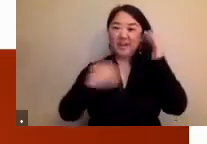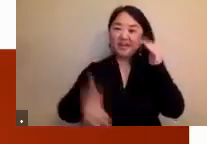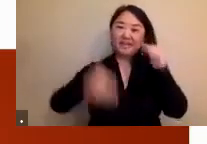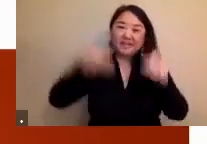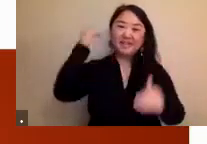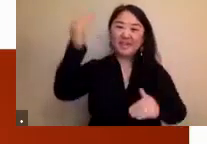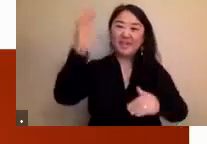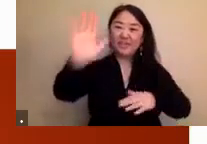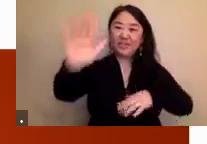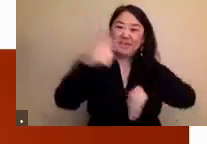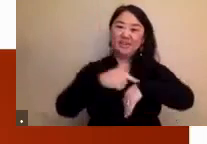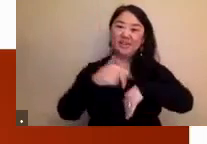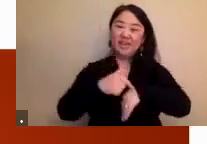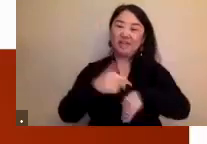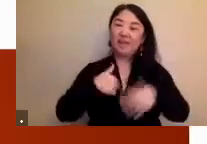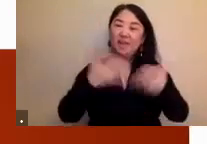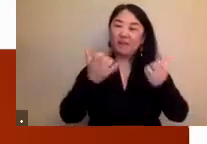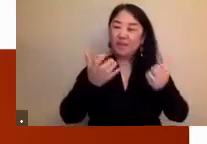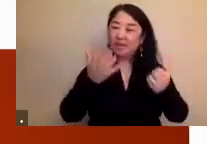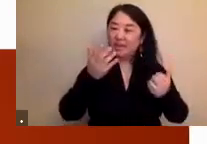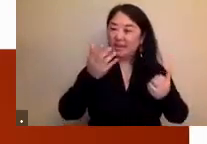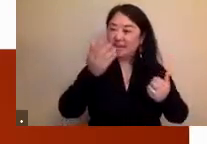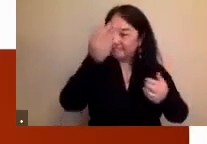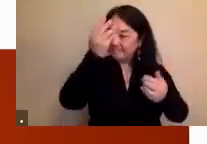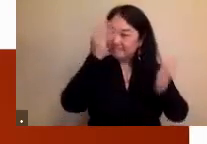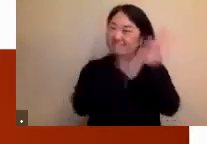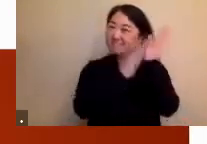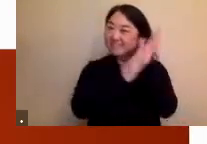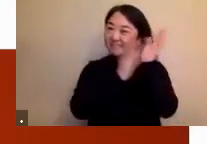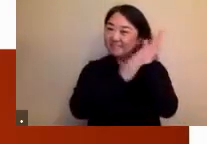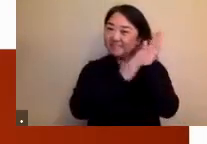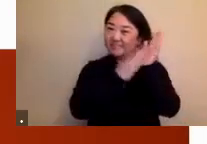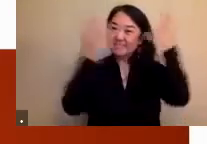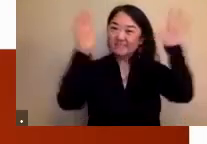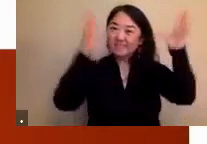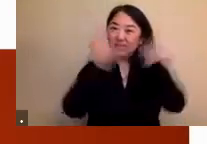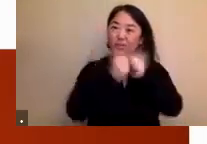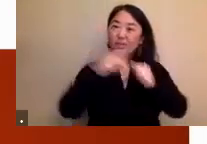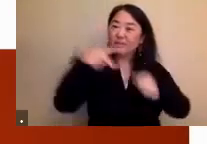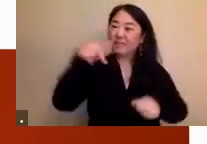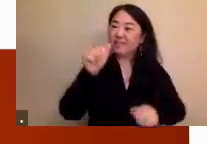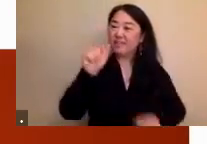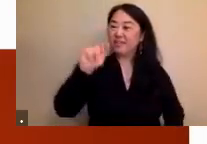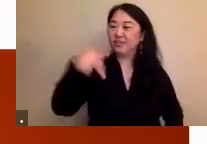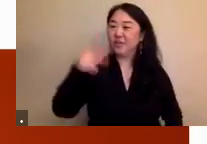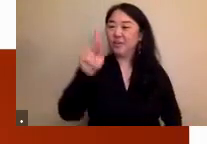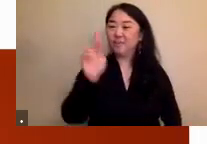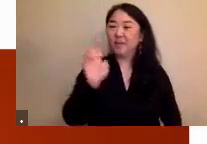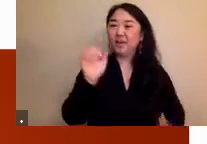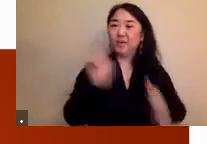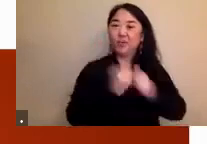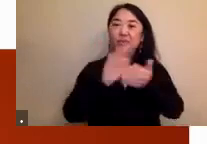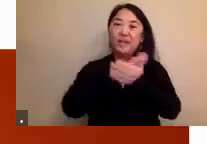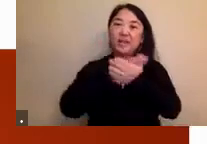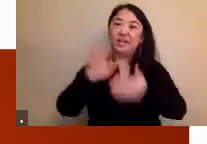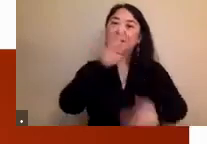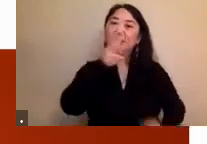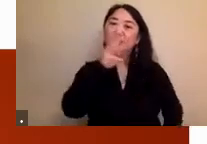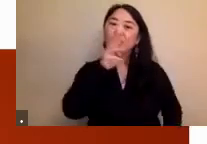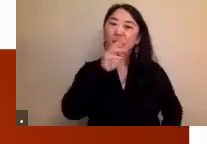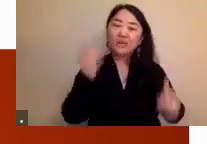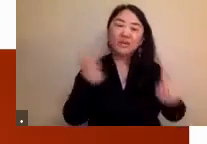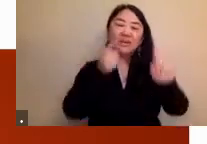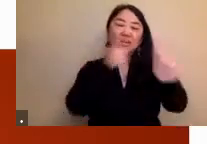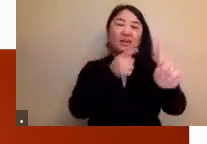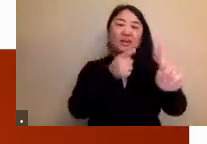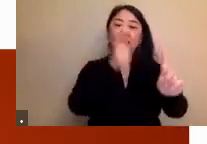to kind of shout out to the Pennsylvania Turnpike Commission on our Clean Water Initiative and the efforts that we're making. We